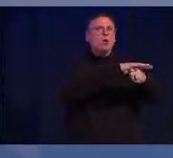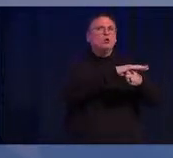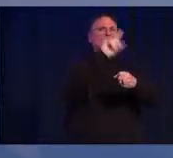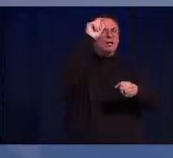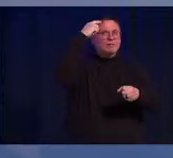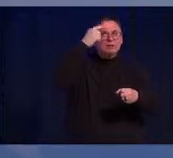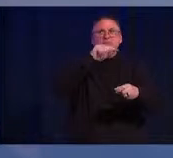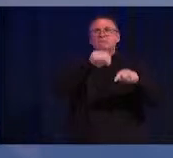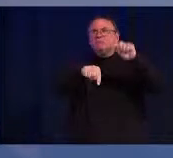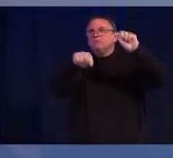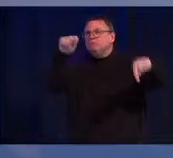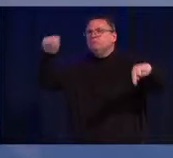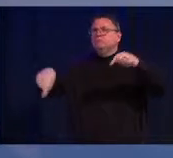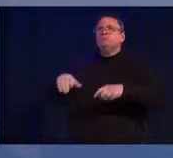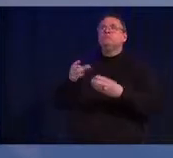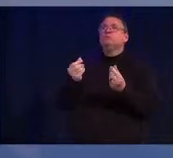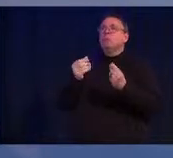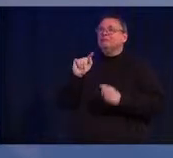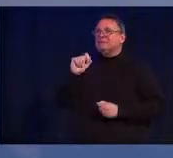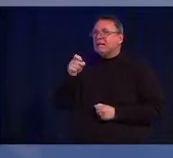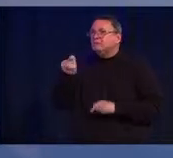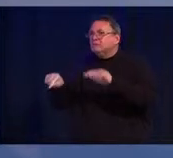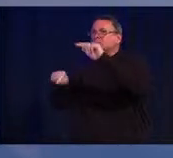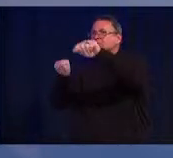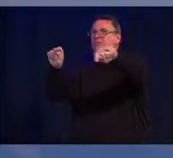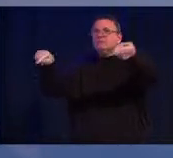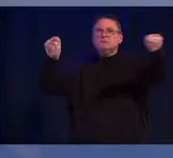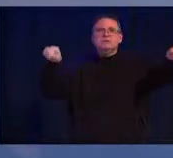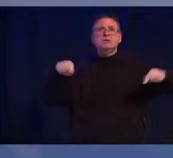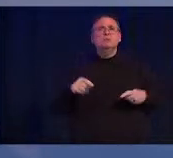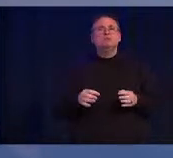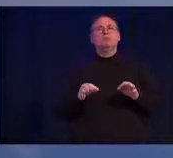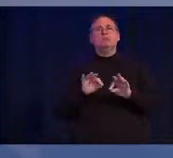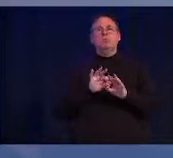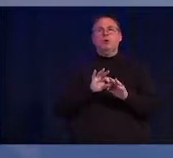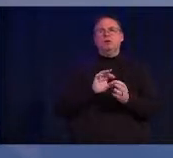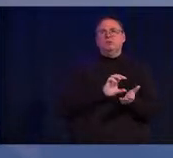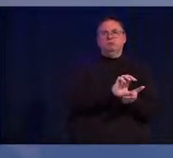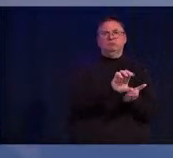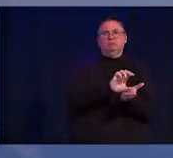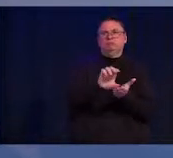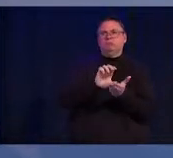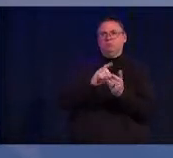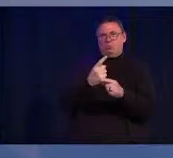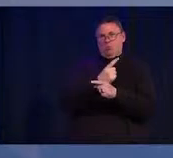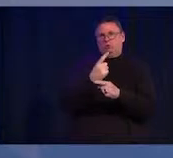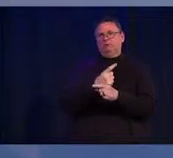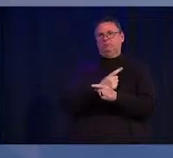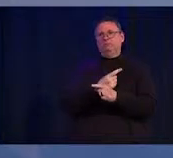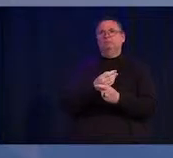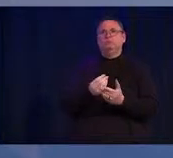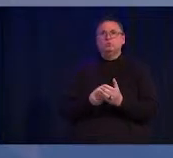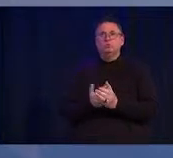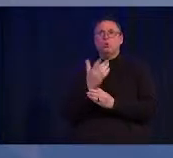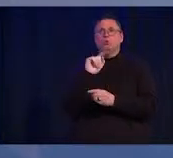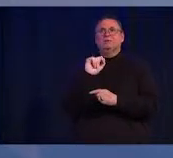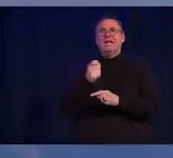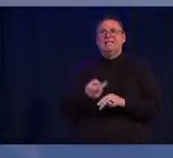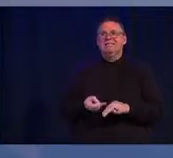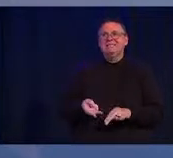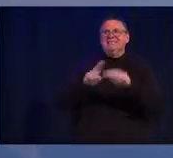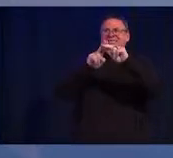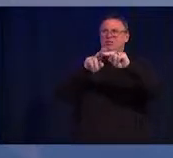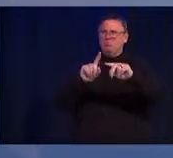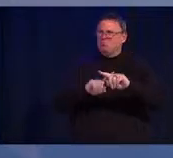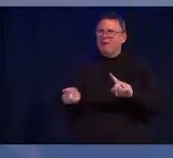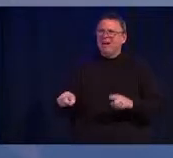be entrepreneurial. You're going to have to make sure they are funded properly. But when you're growing taxes faster than the ability of the